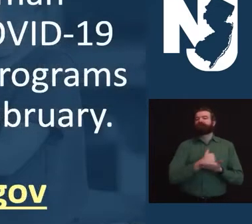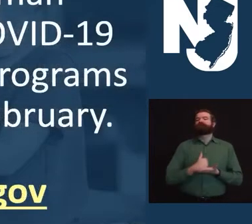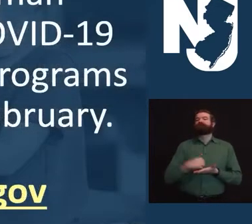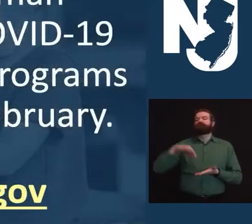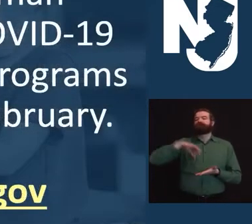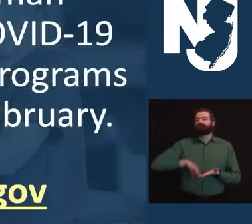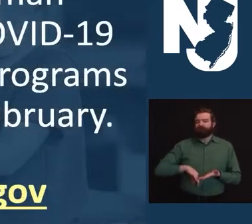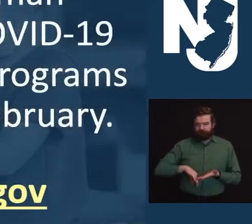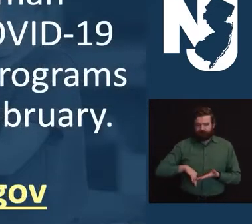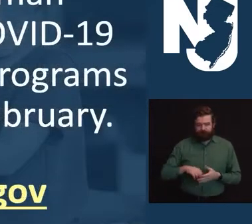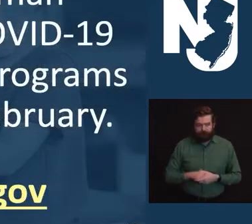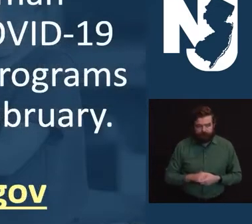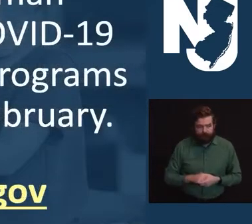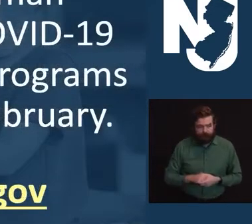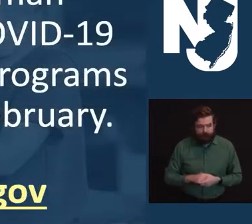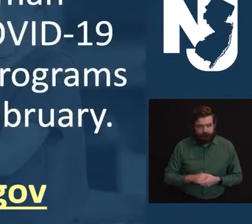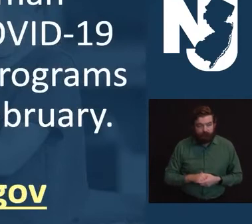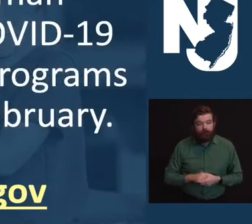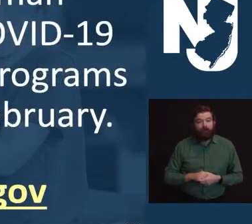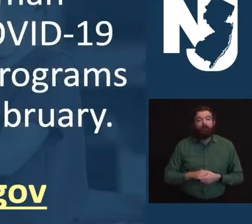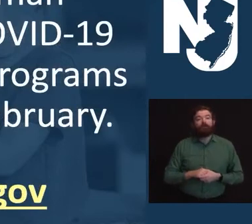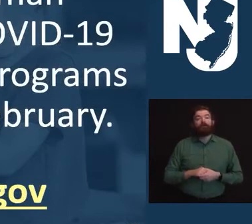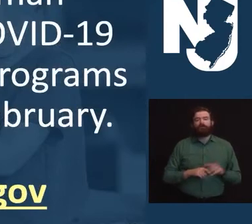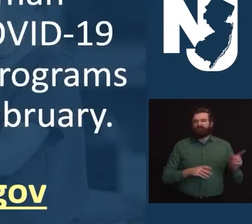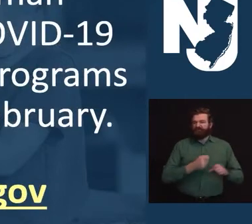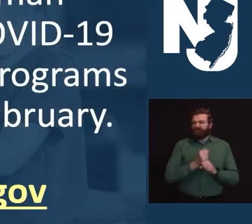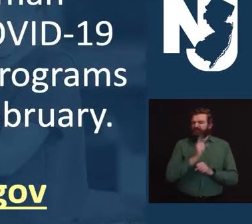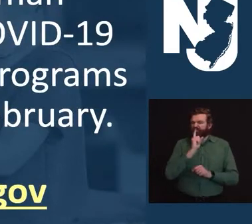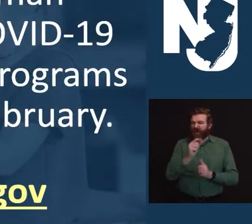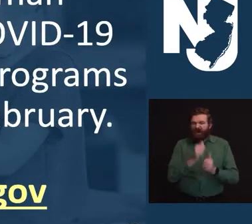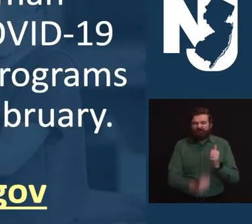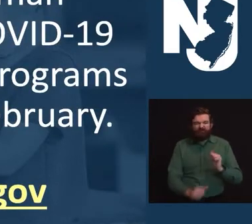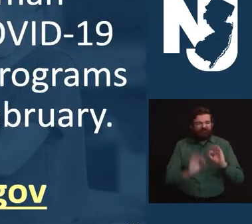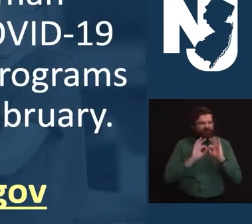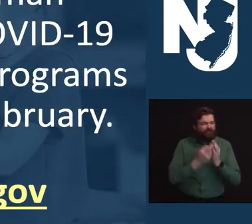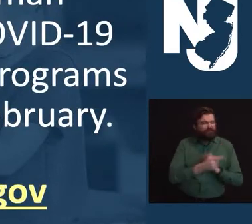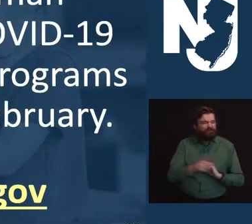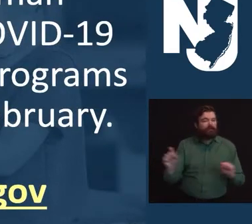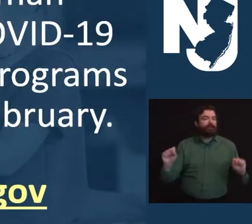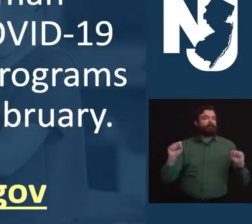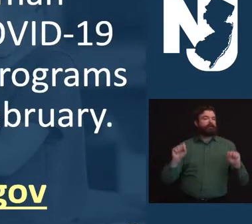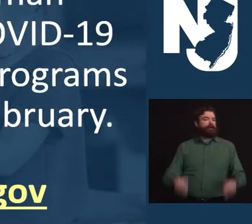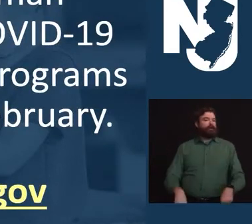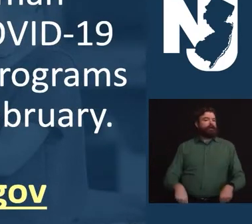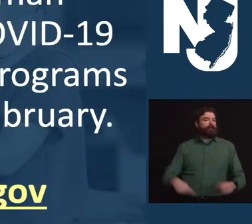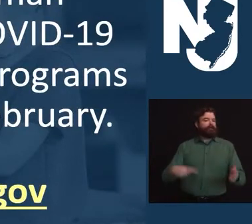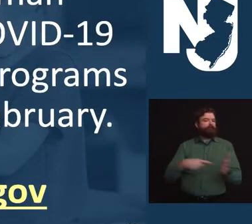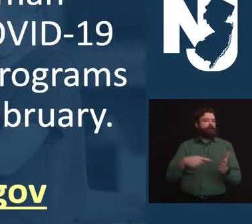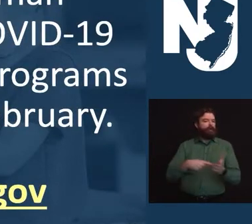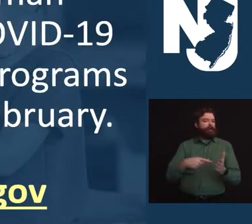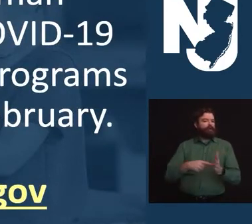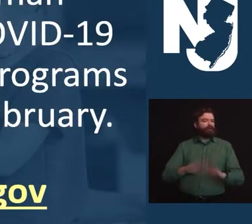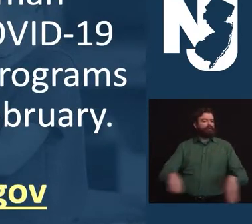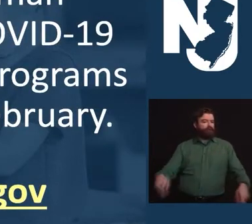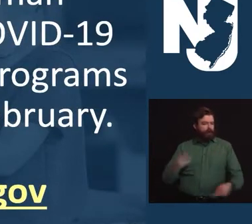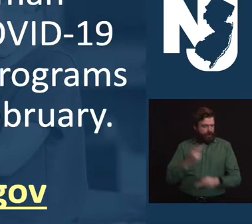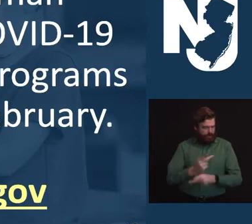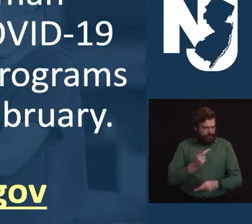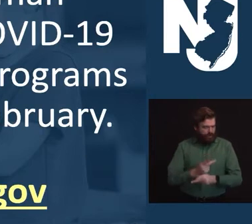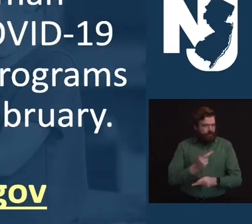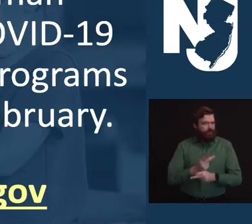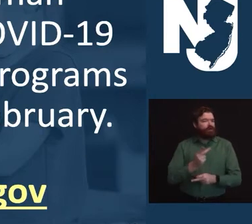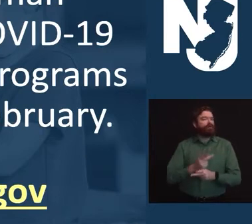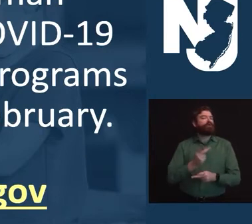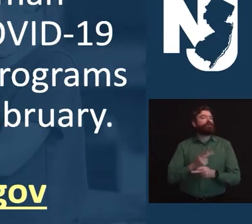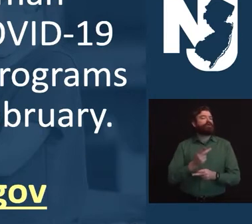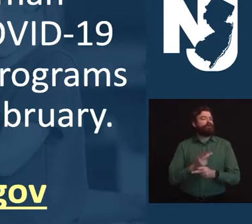Next, to ensure that every eligible family has the ability to afford the child care they need and that providers can maintain